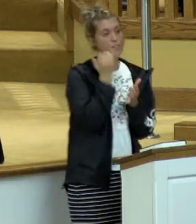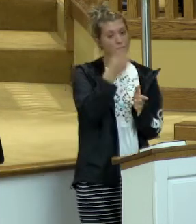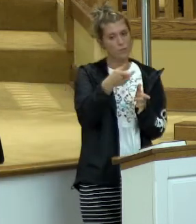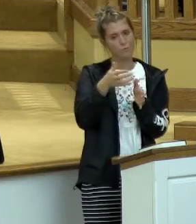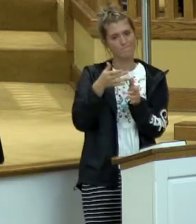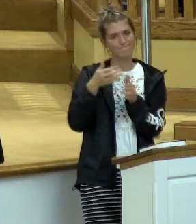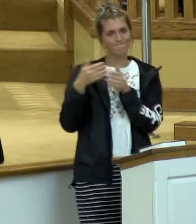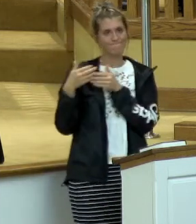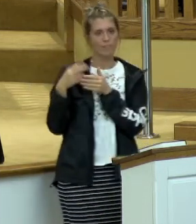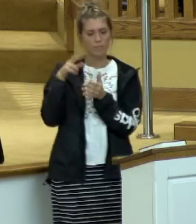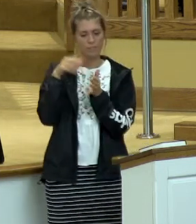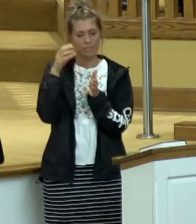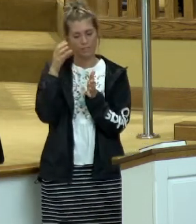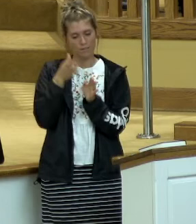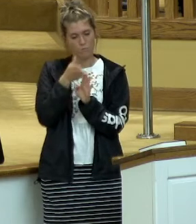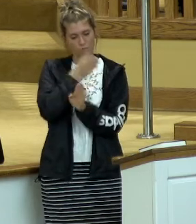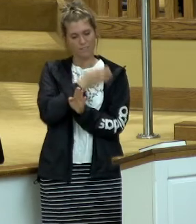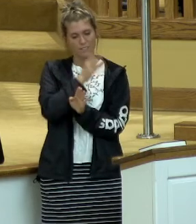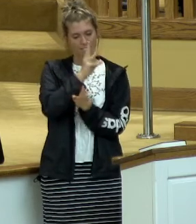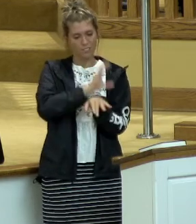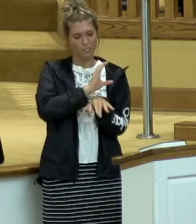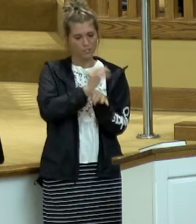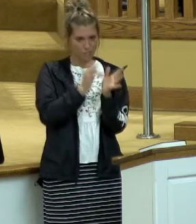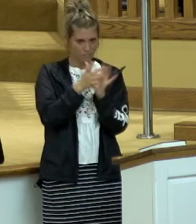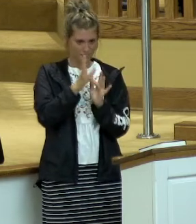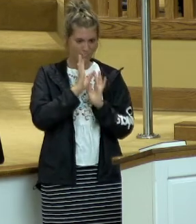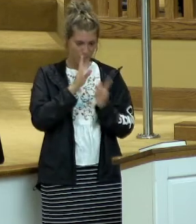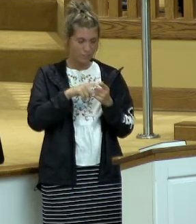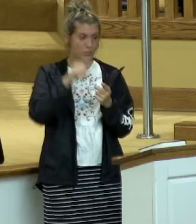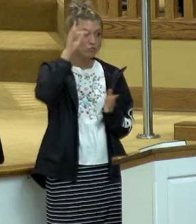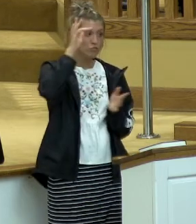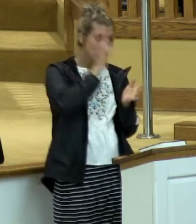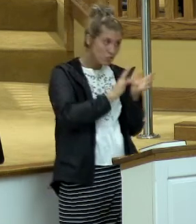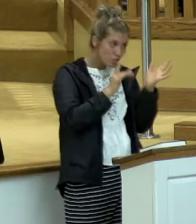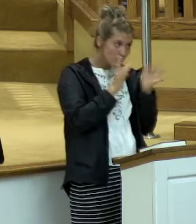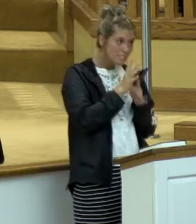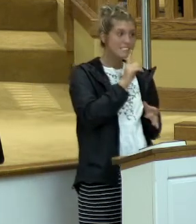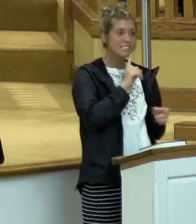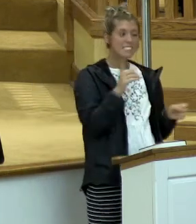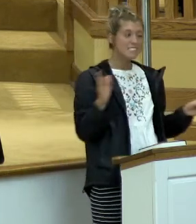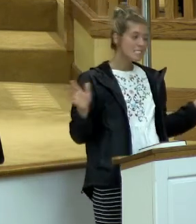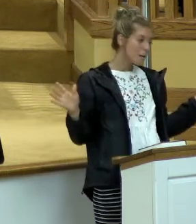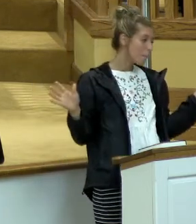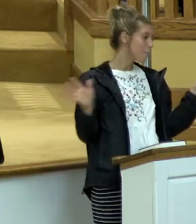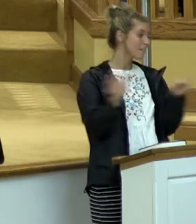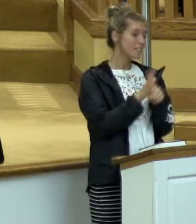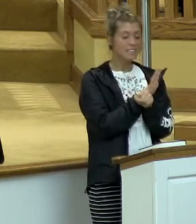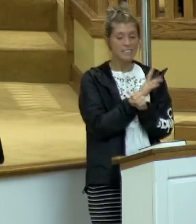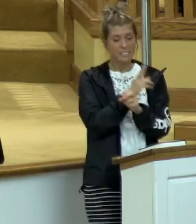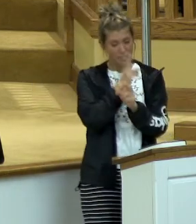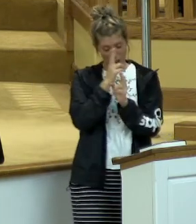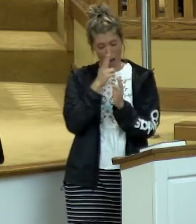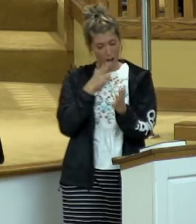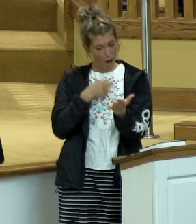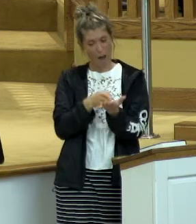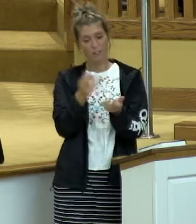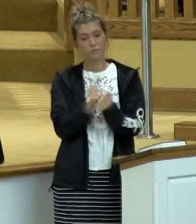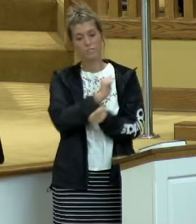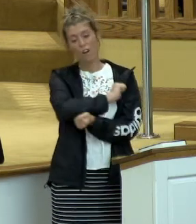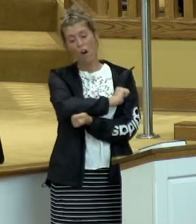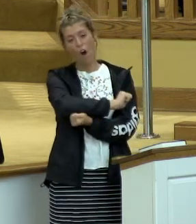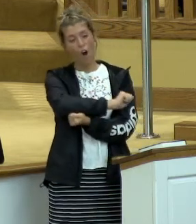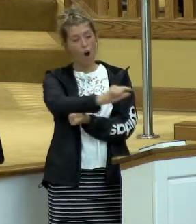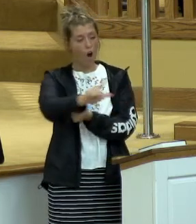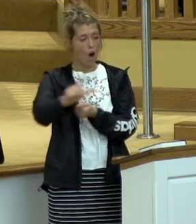you back up and you read the previous six churches that Jesus is talking to, Jesus is completely honest with all of these